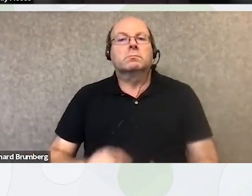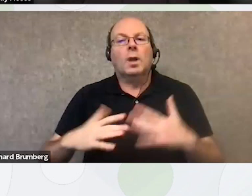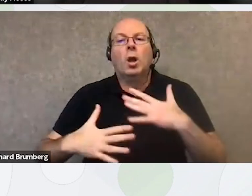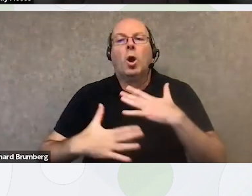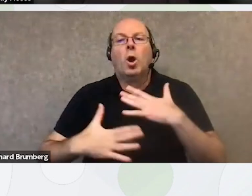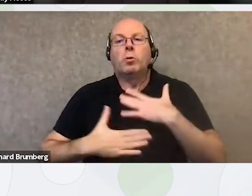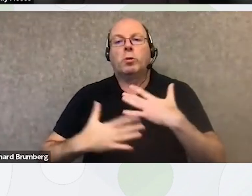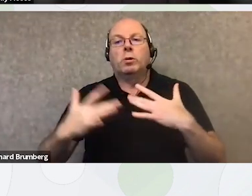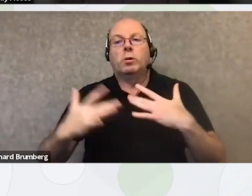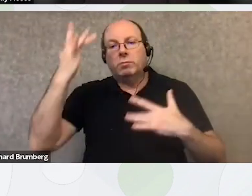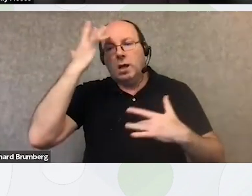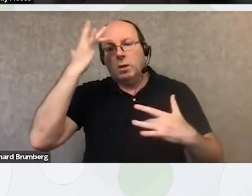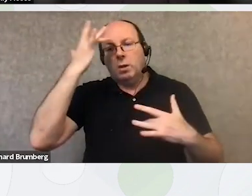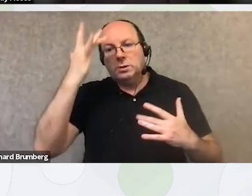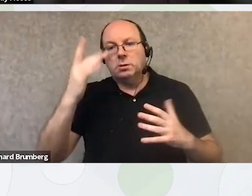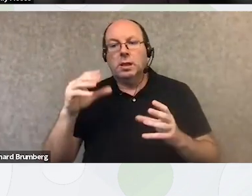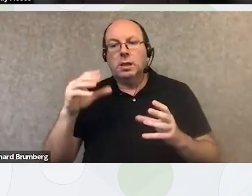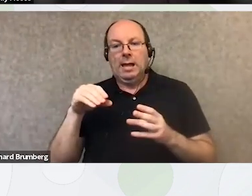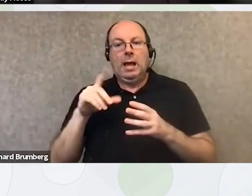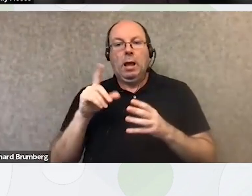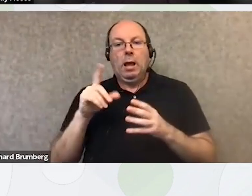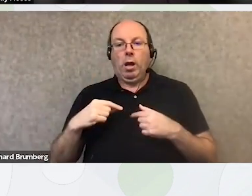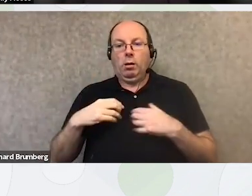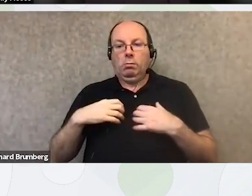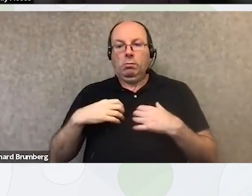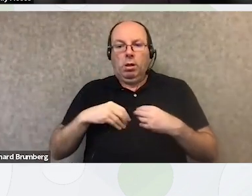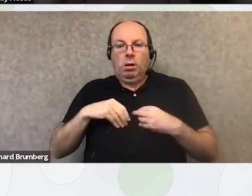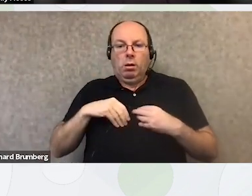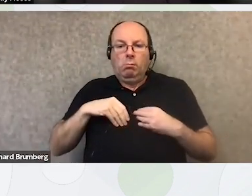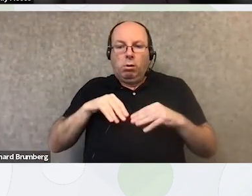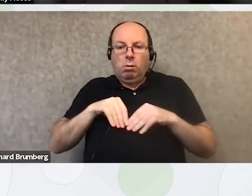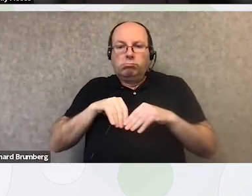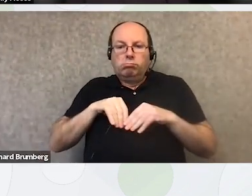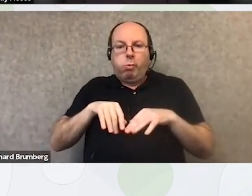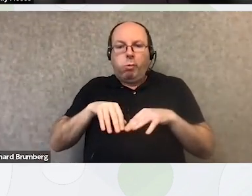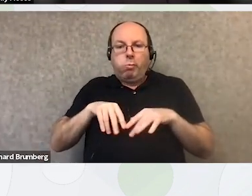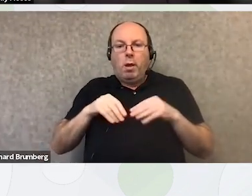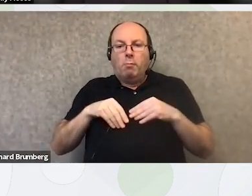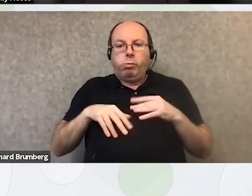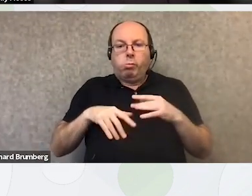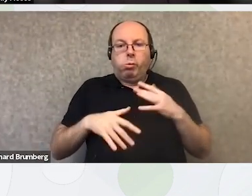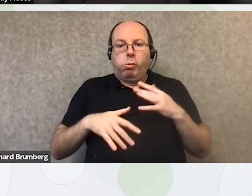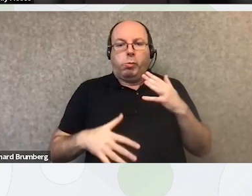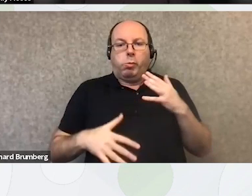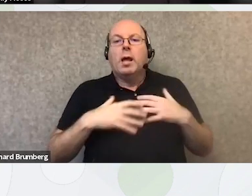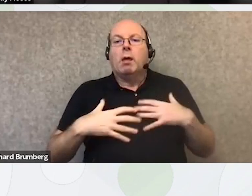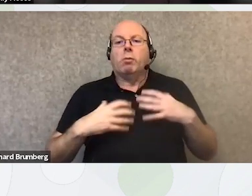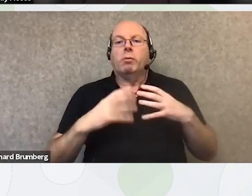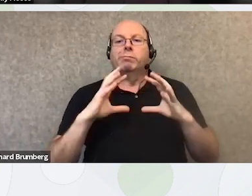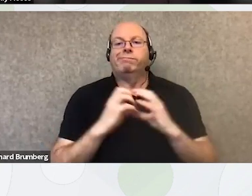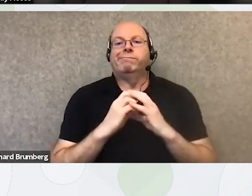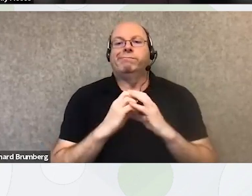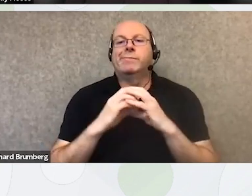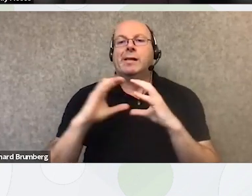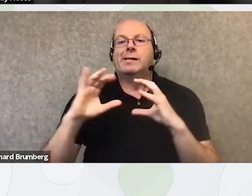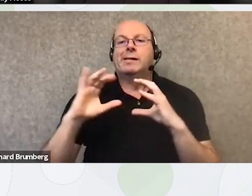this virus occurs within the respiratory epithelium and then subsequent destruction of those cells, resulting in the ability to spread person